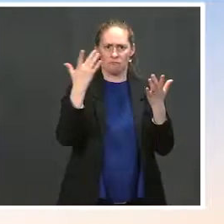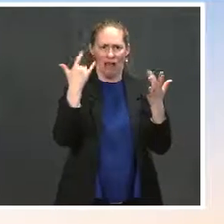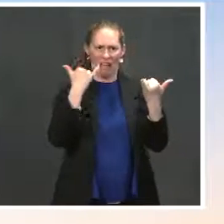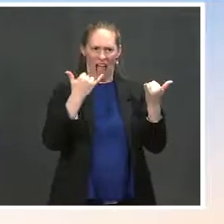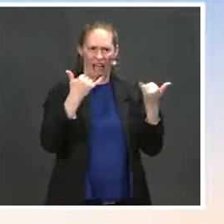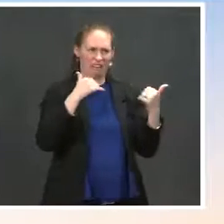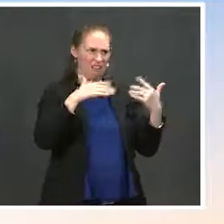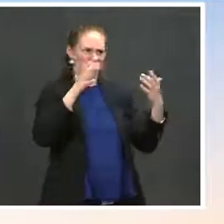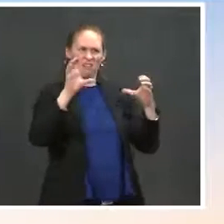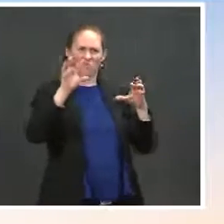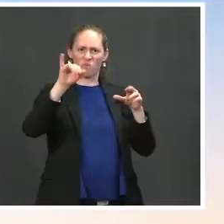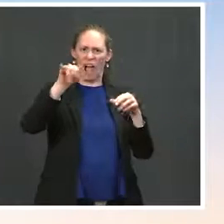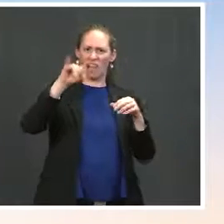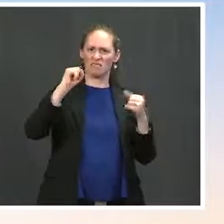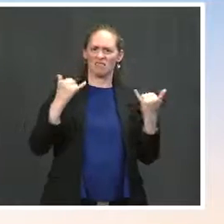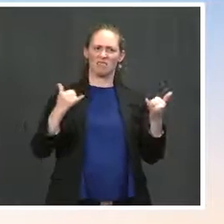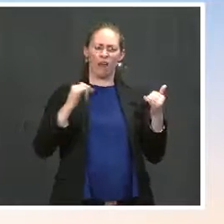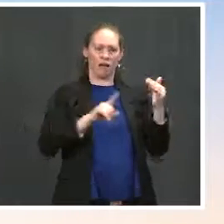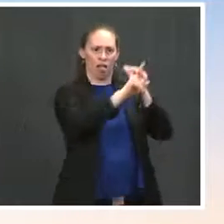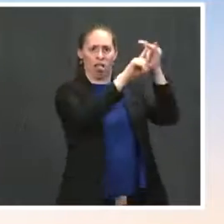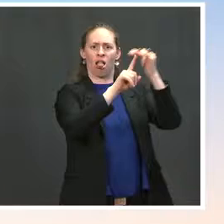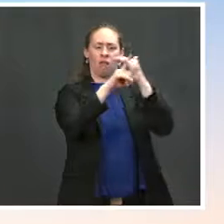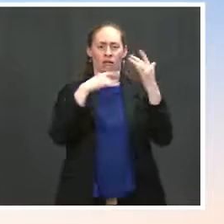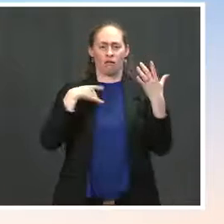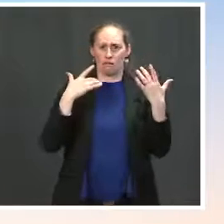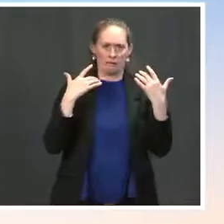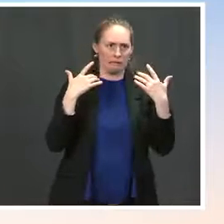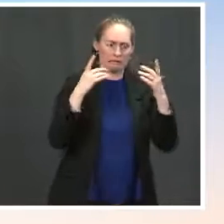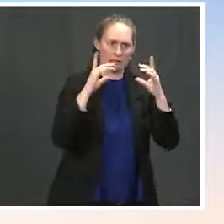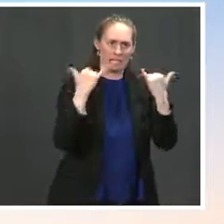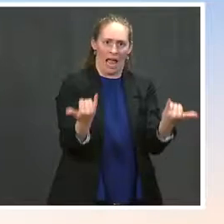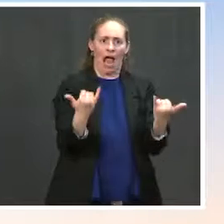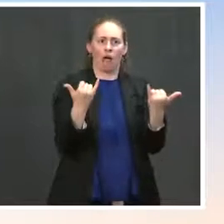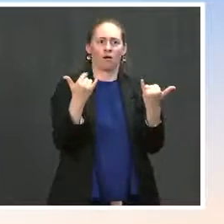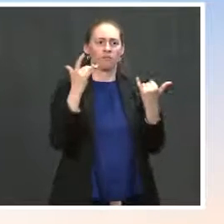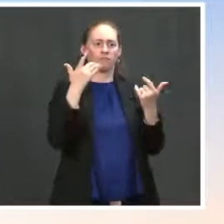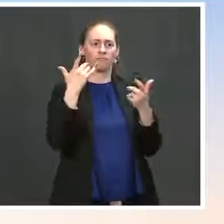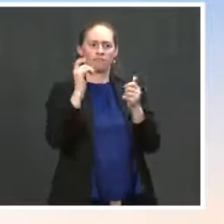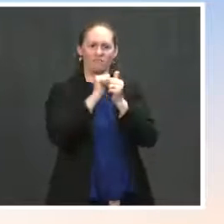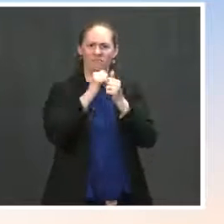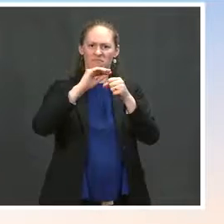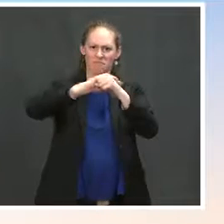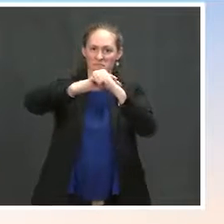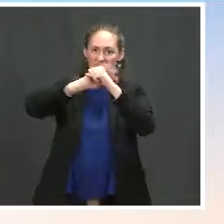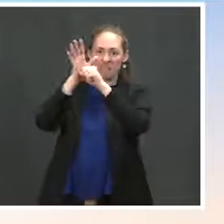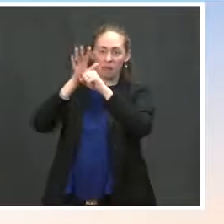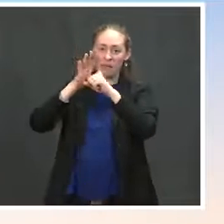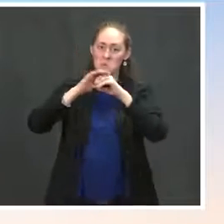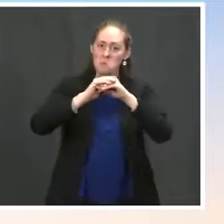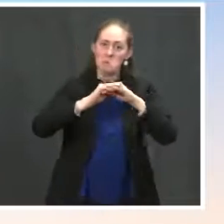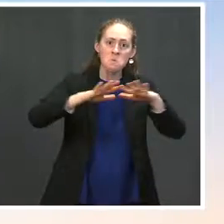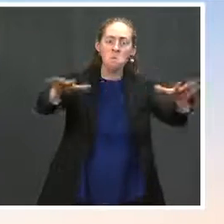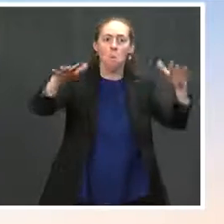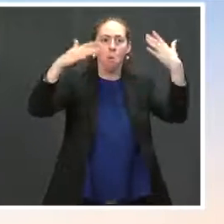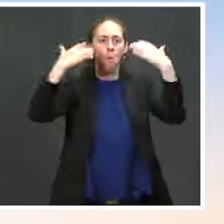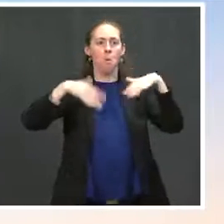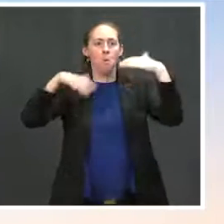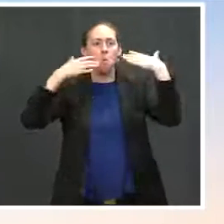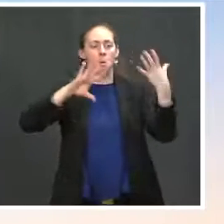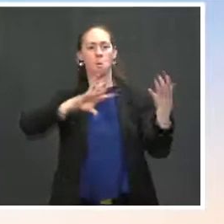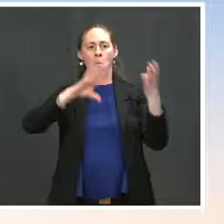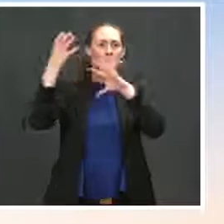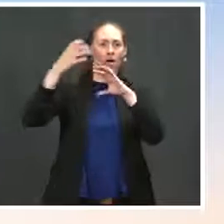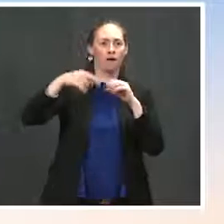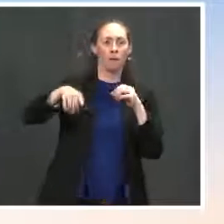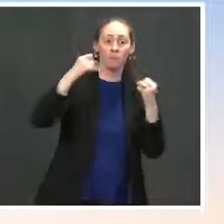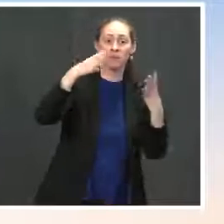we saw continues to be an emergency fight against a global pandemic, a situation where more than 10 million people were out